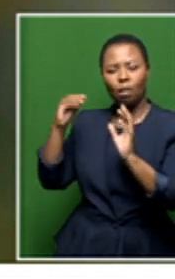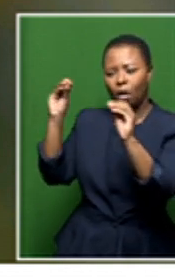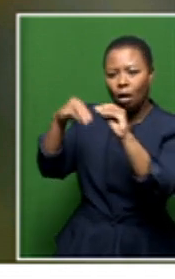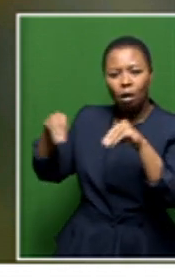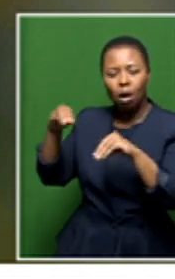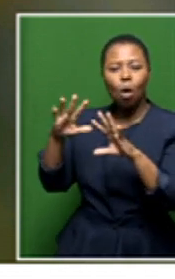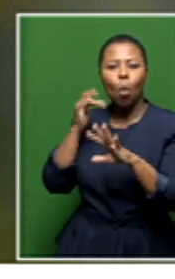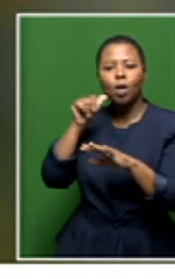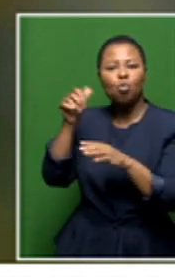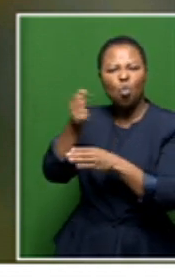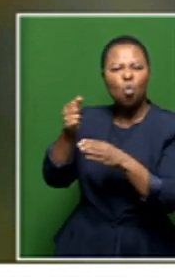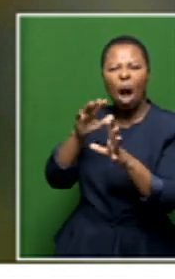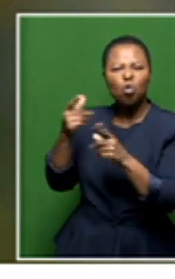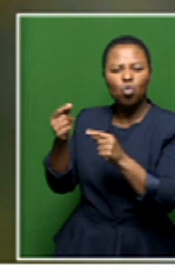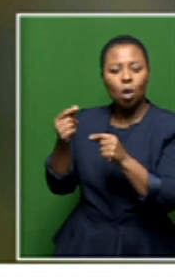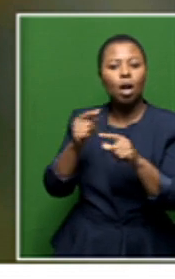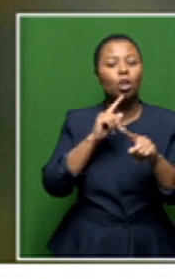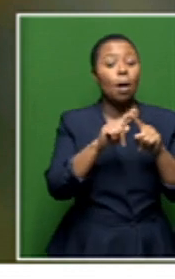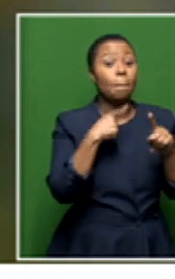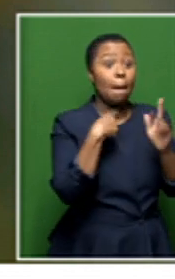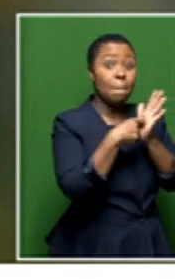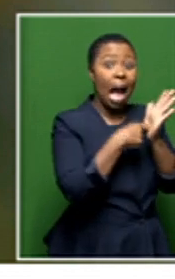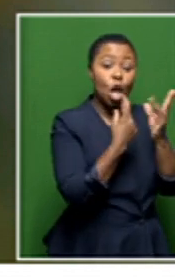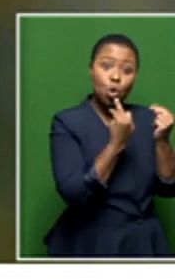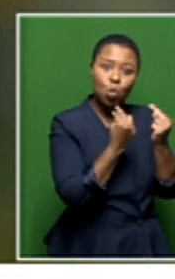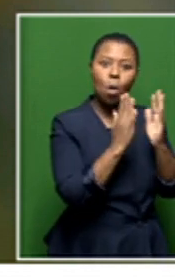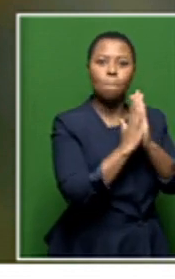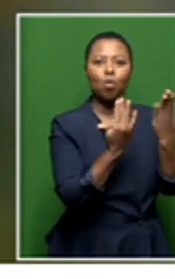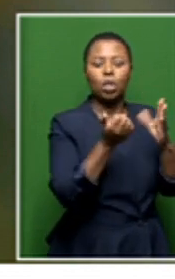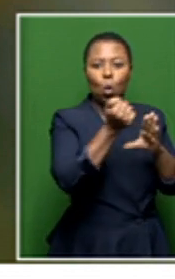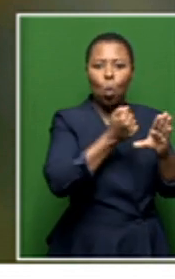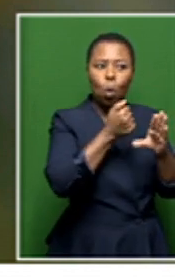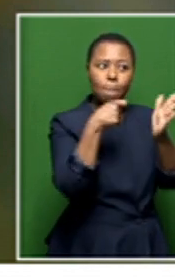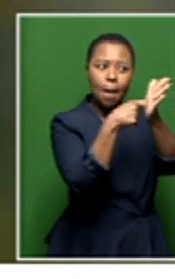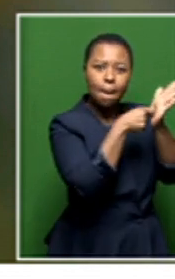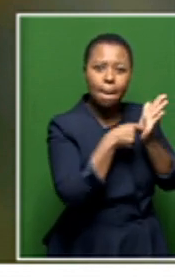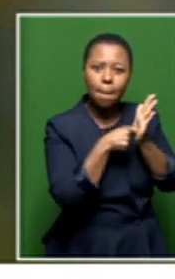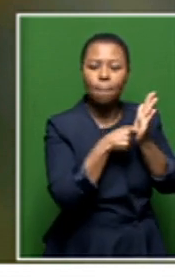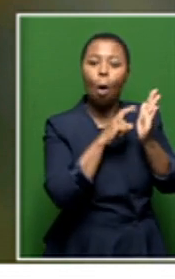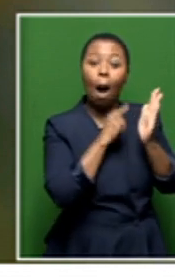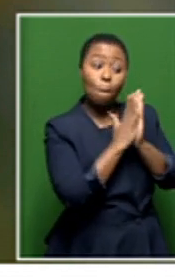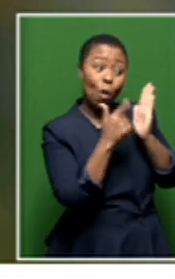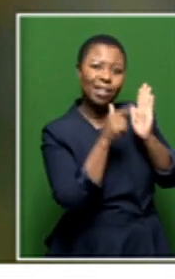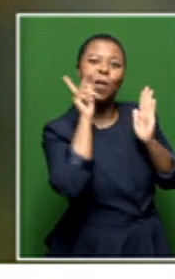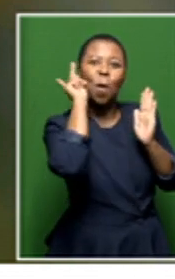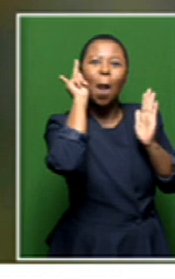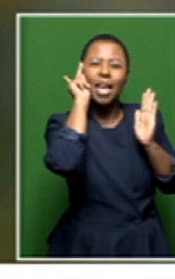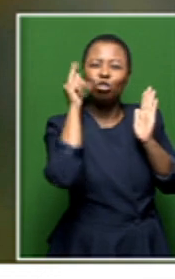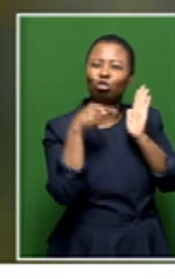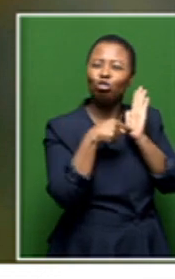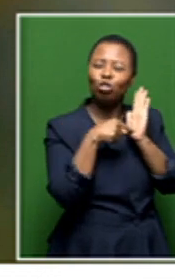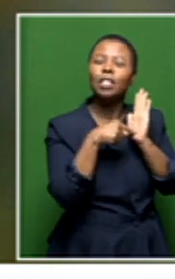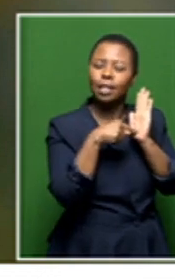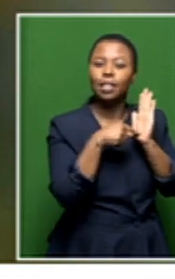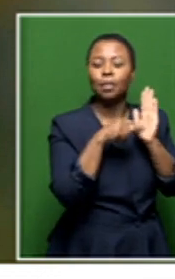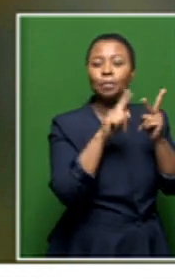So I always buy new cookbooks. I believe in books being knowledge. So I acquire